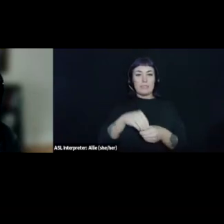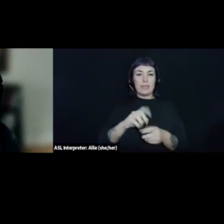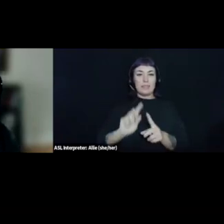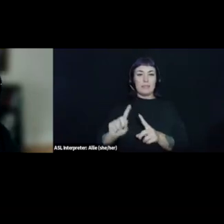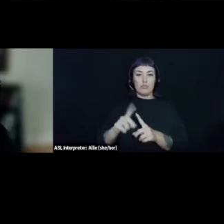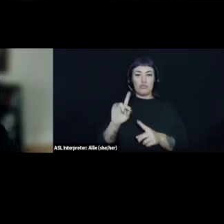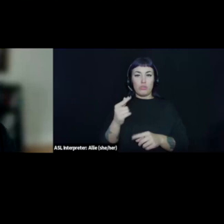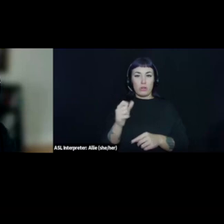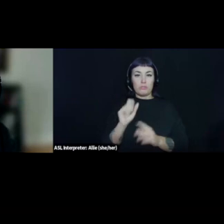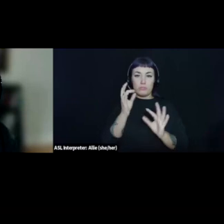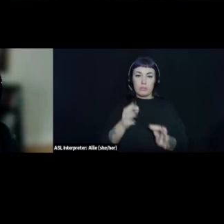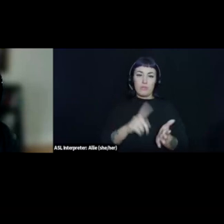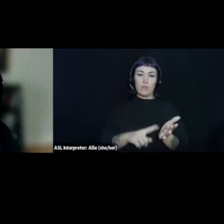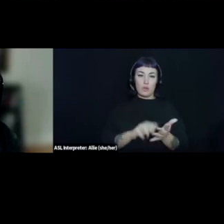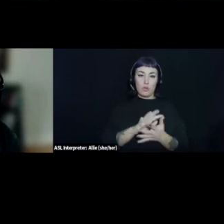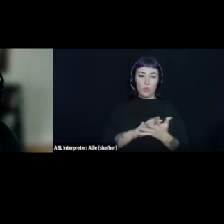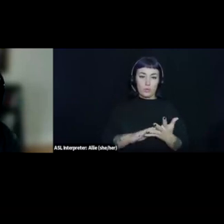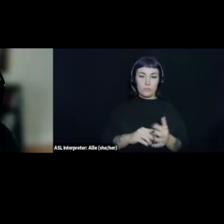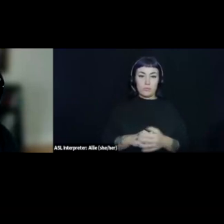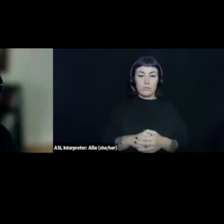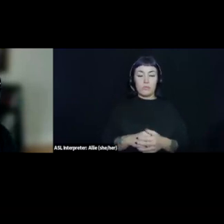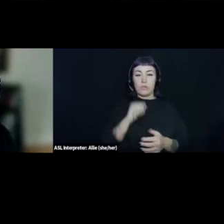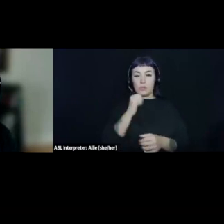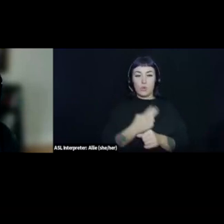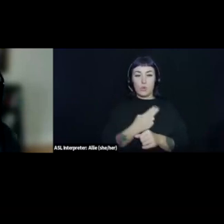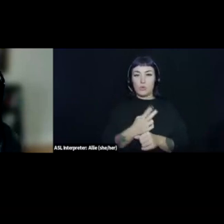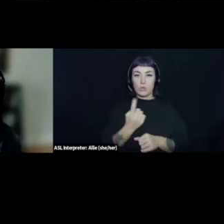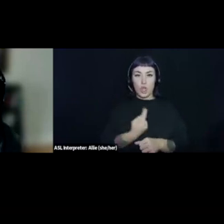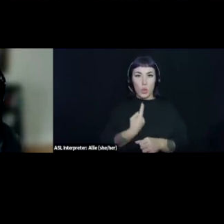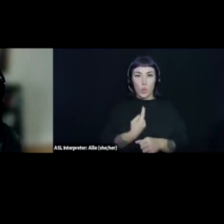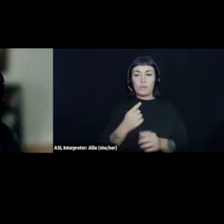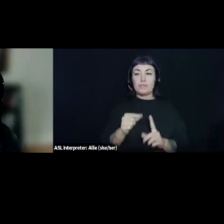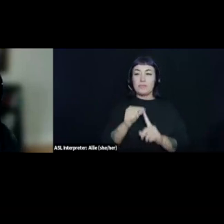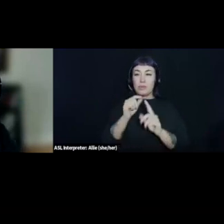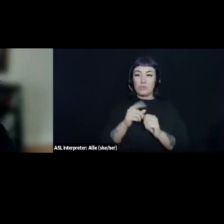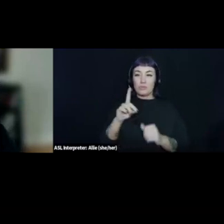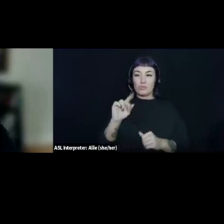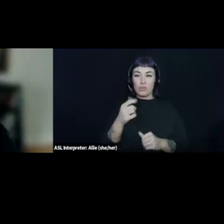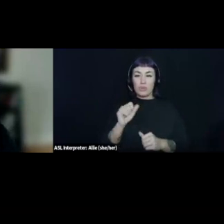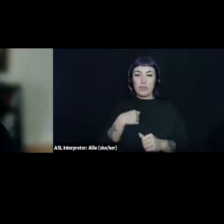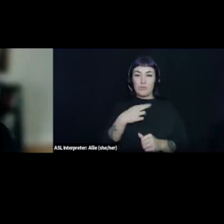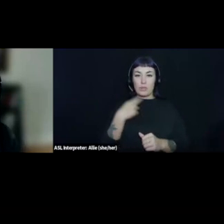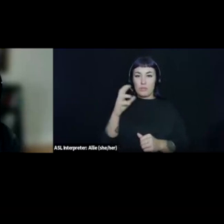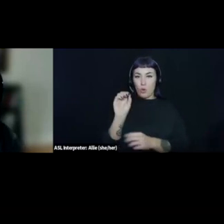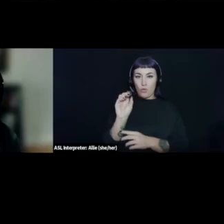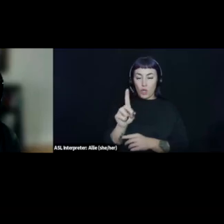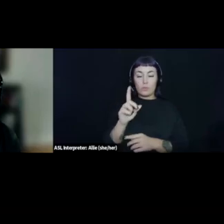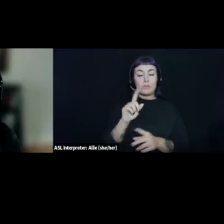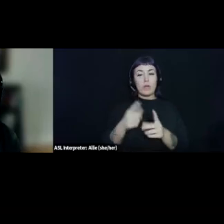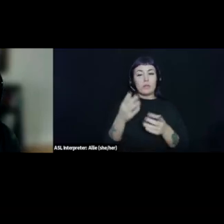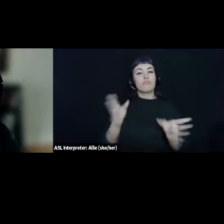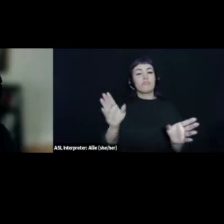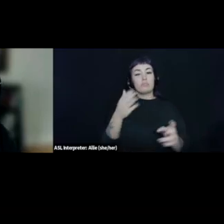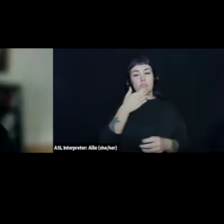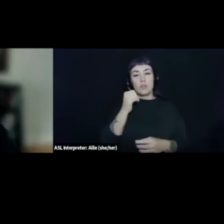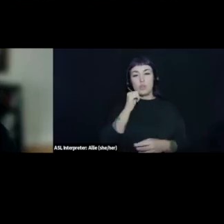drugs. So definitely look into those. Don't use alone, especially with drugs that carry a risk of overdose, but just generally better